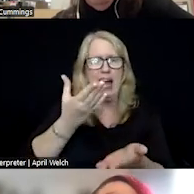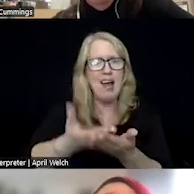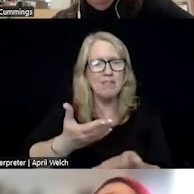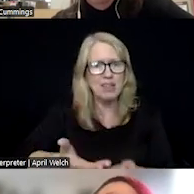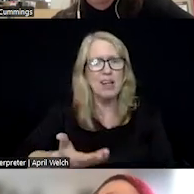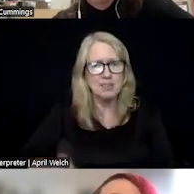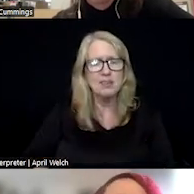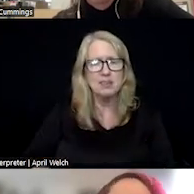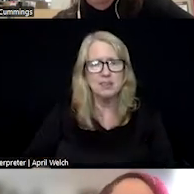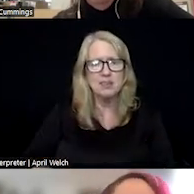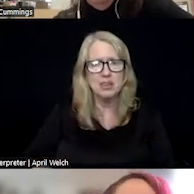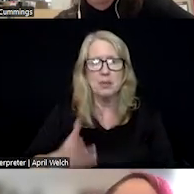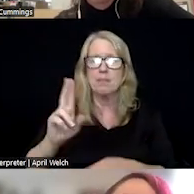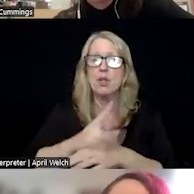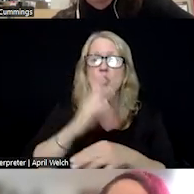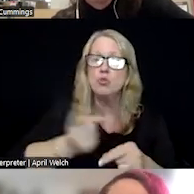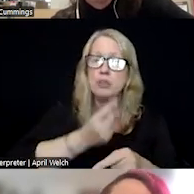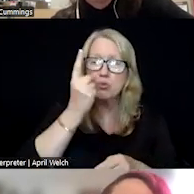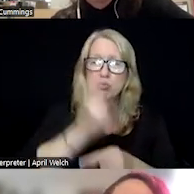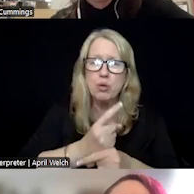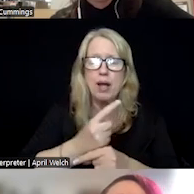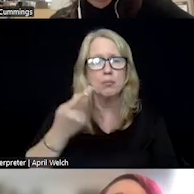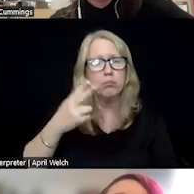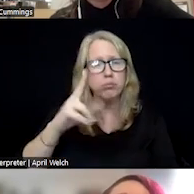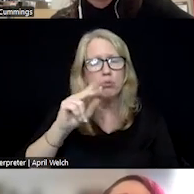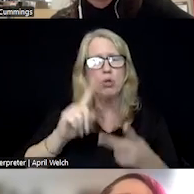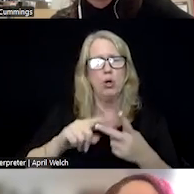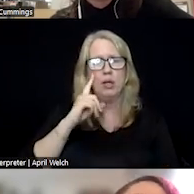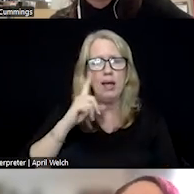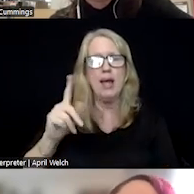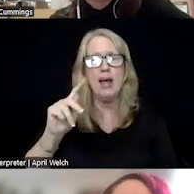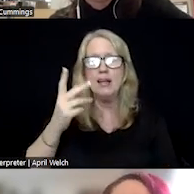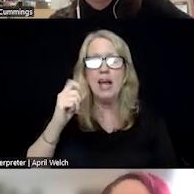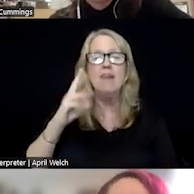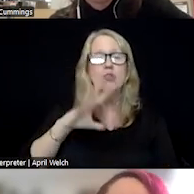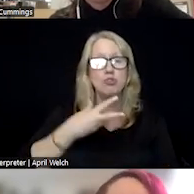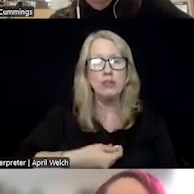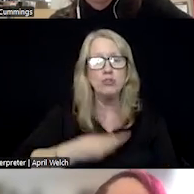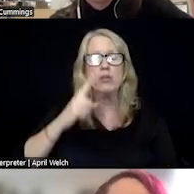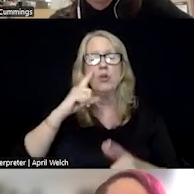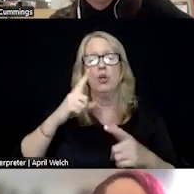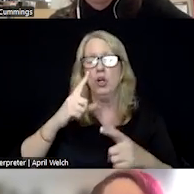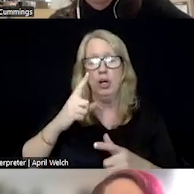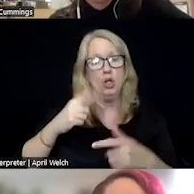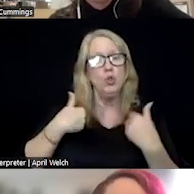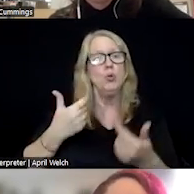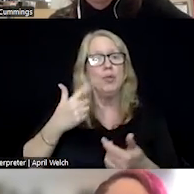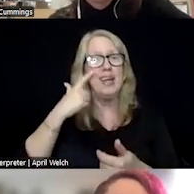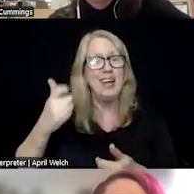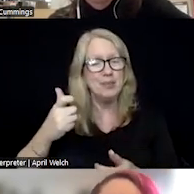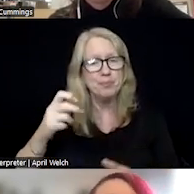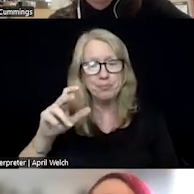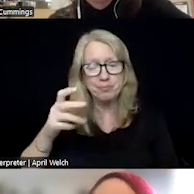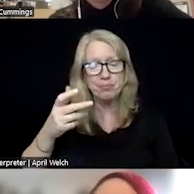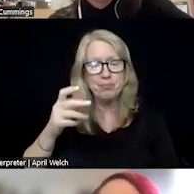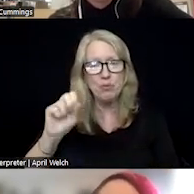that using correct pronouns and affirming transgender youth is suicide prevention and helps reduce risks for